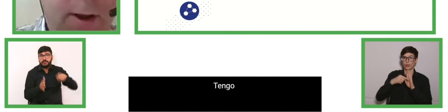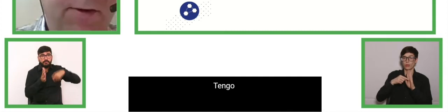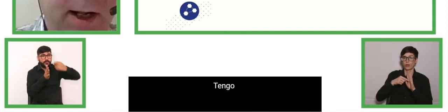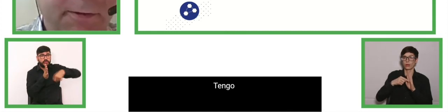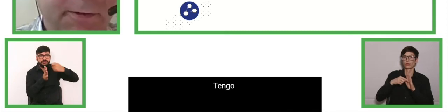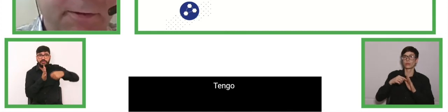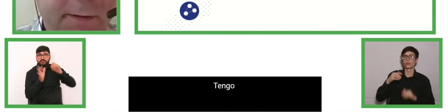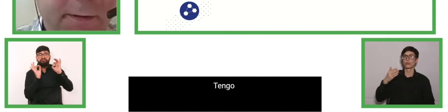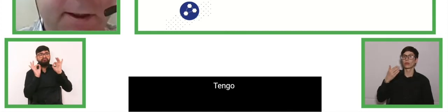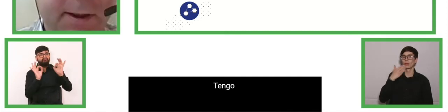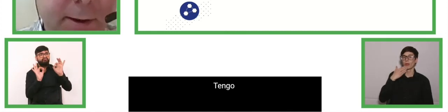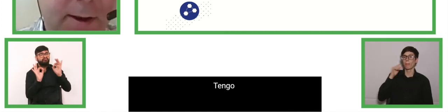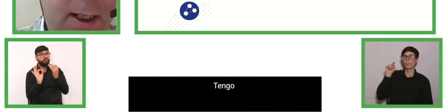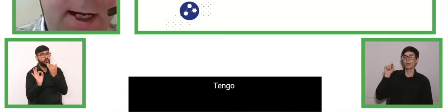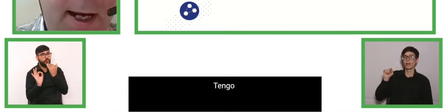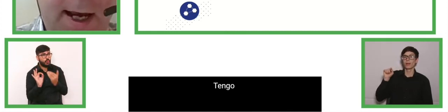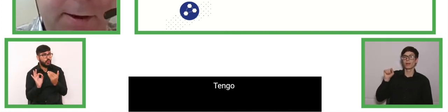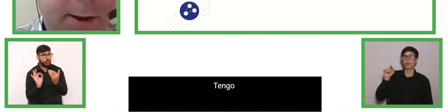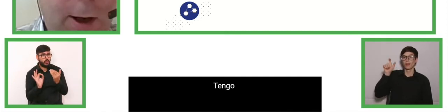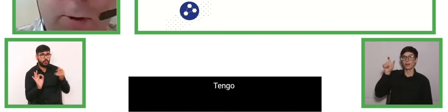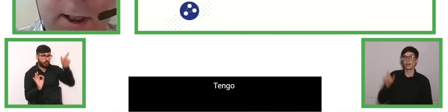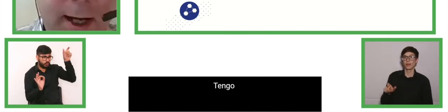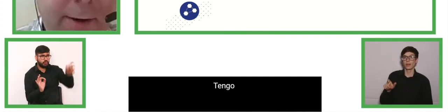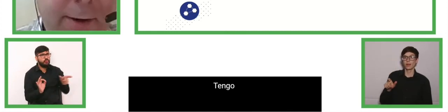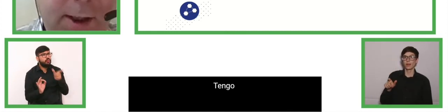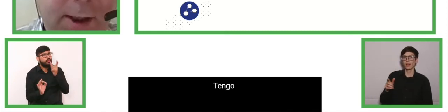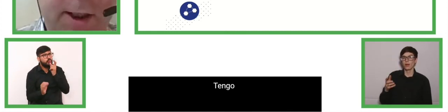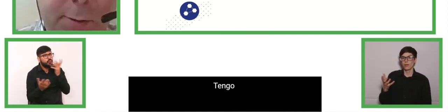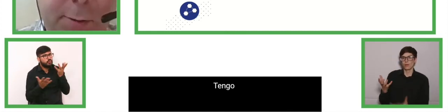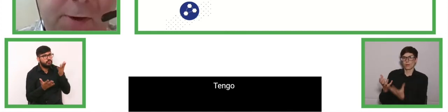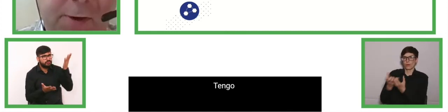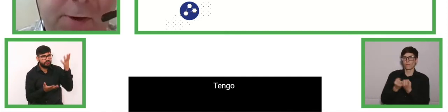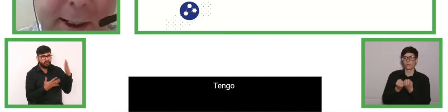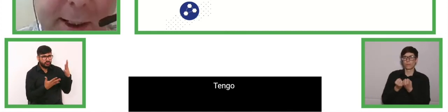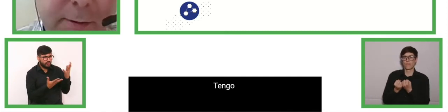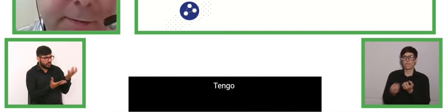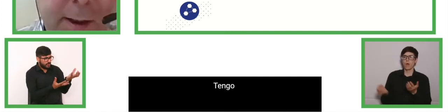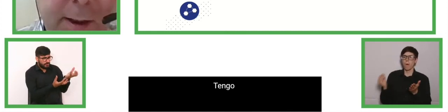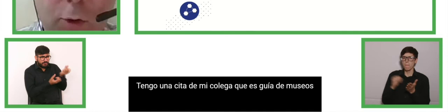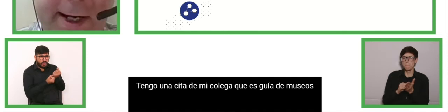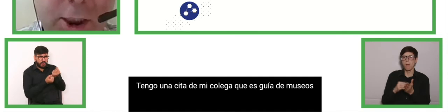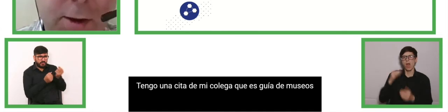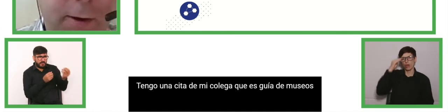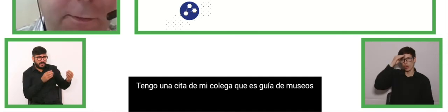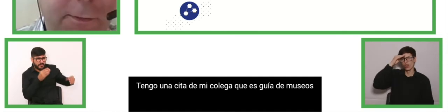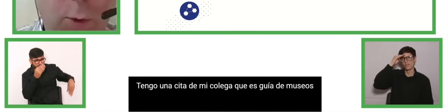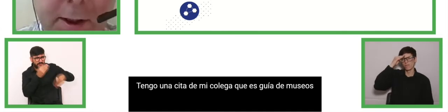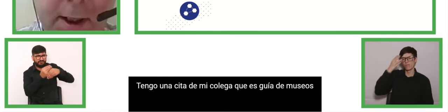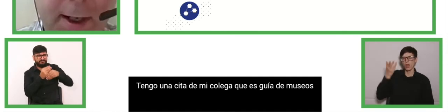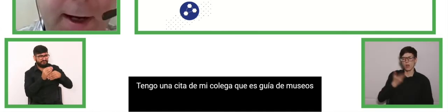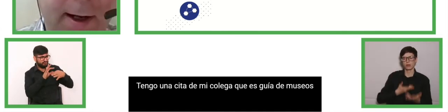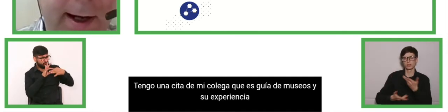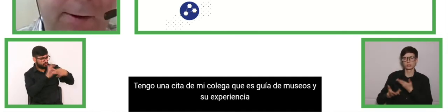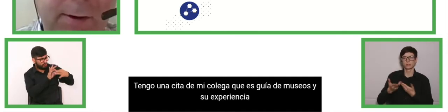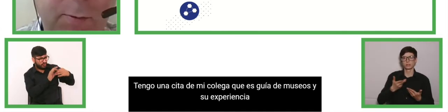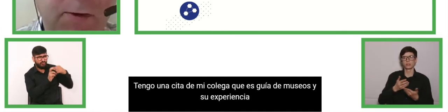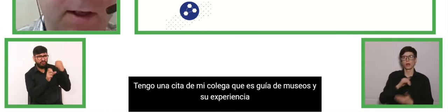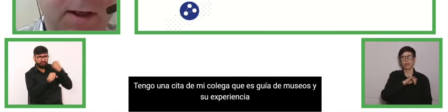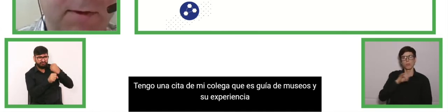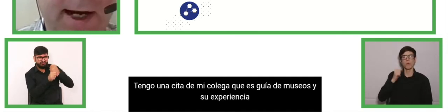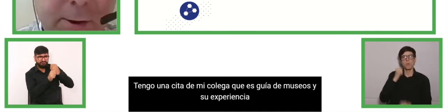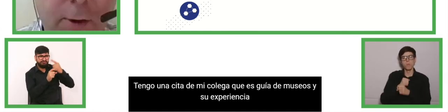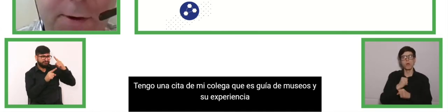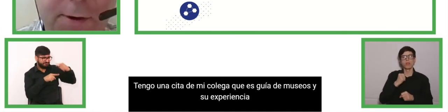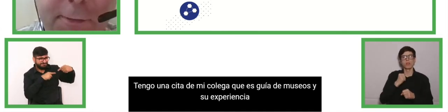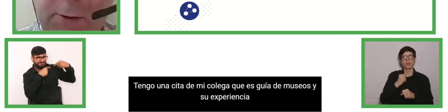more self-confident, and now he has a clear perspective and motivation of working as a museum